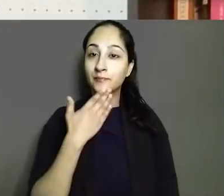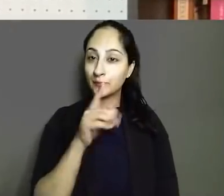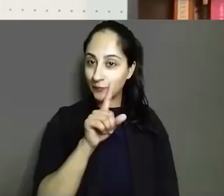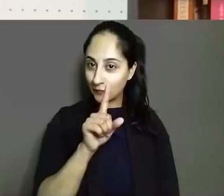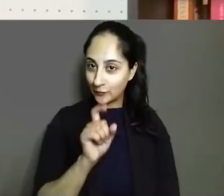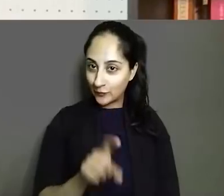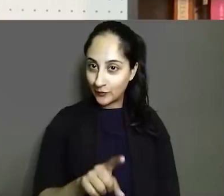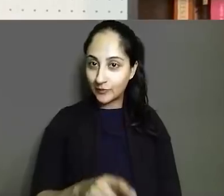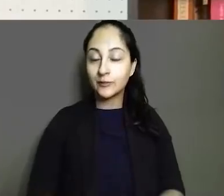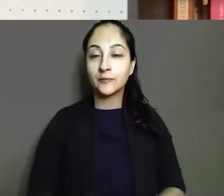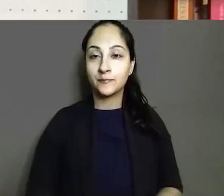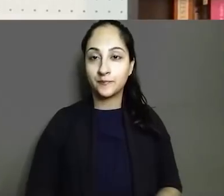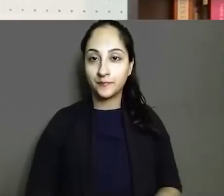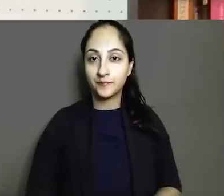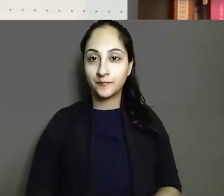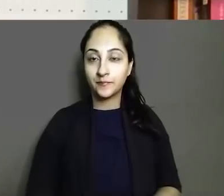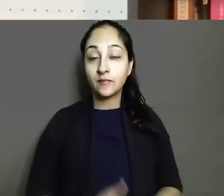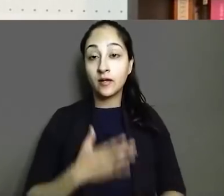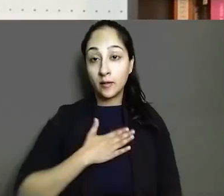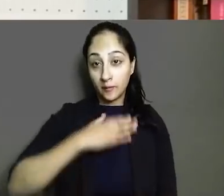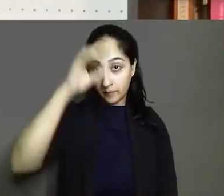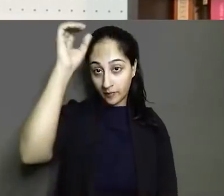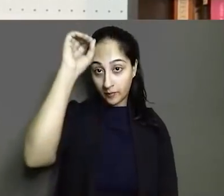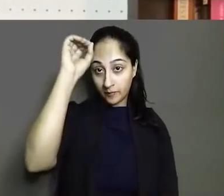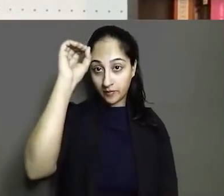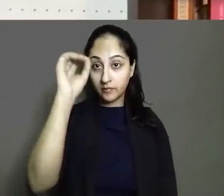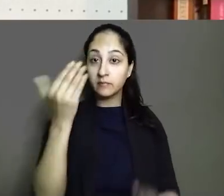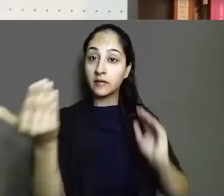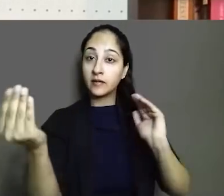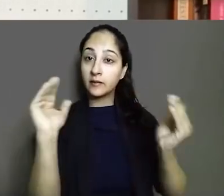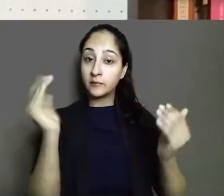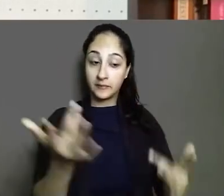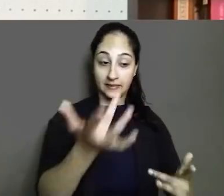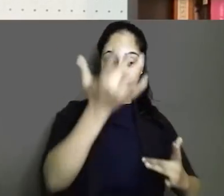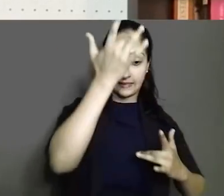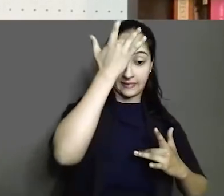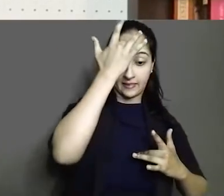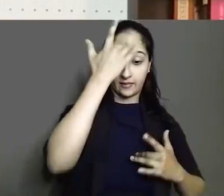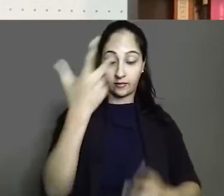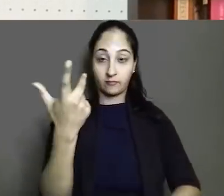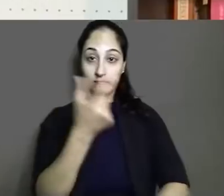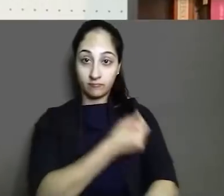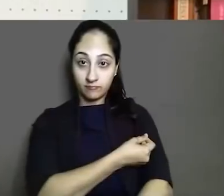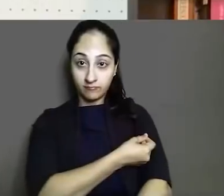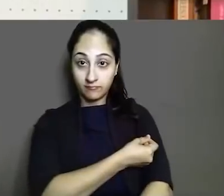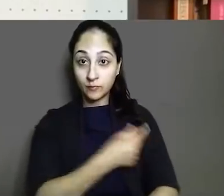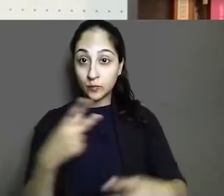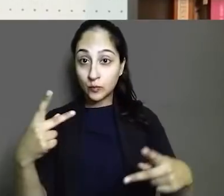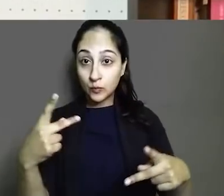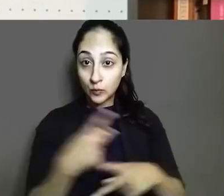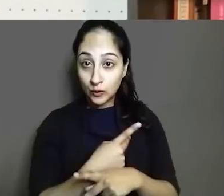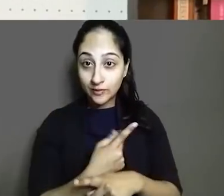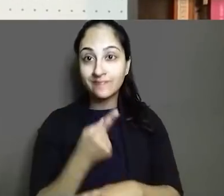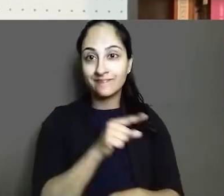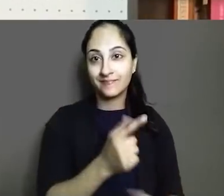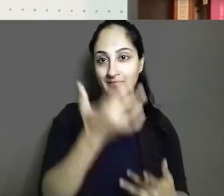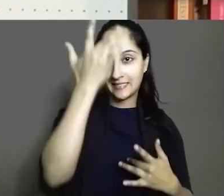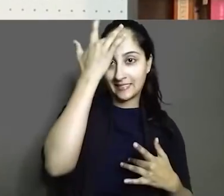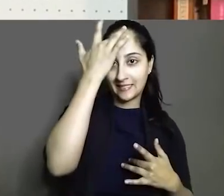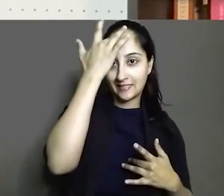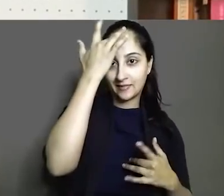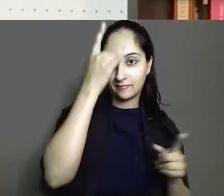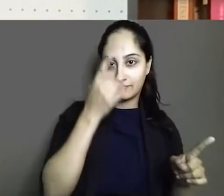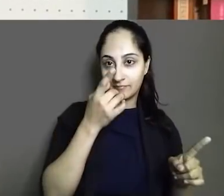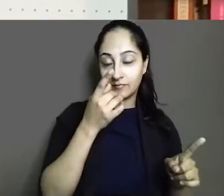Yes, there is this thought that maybe, I'm young, I'm healthy, and if I just